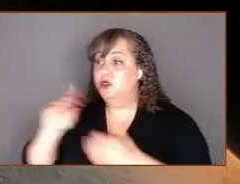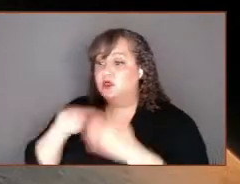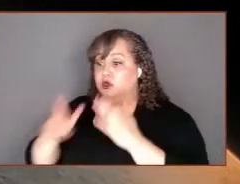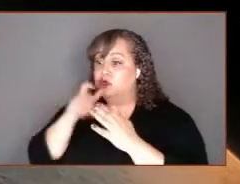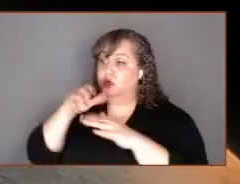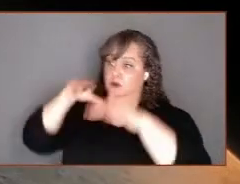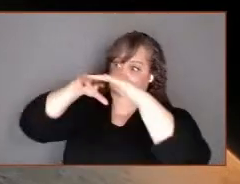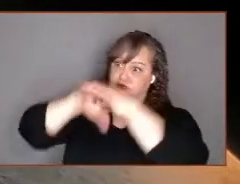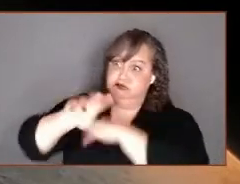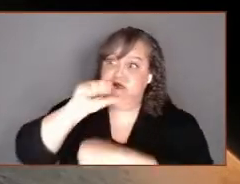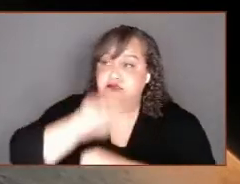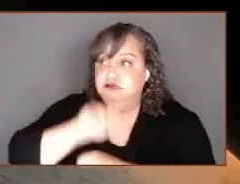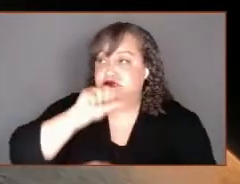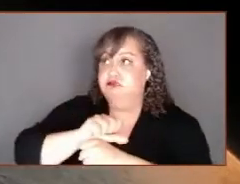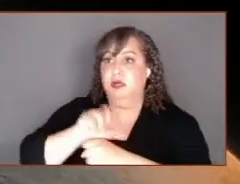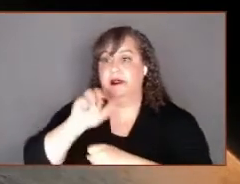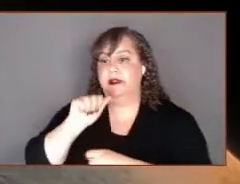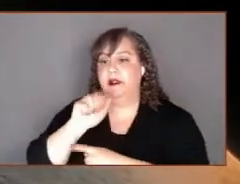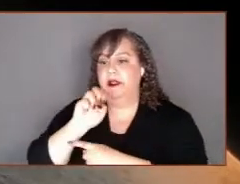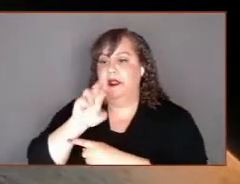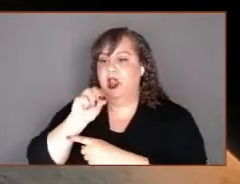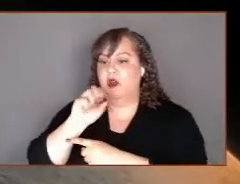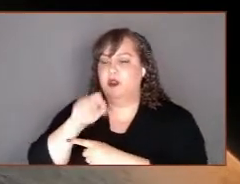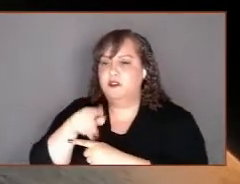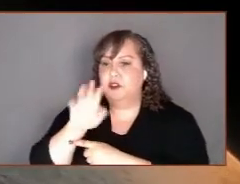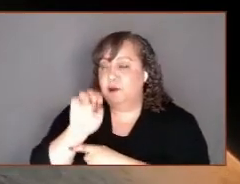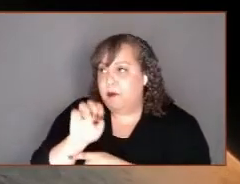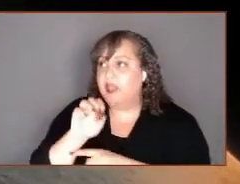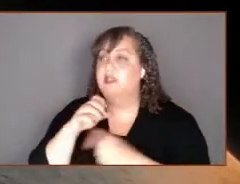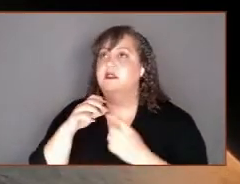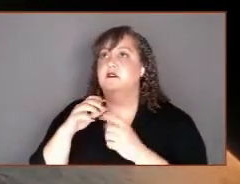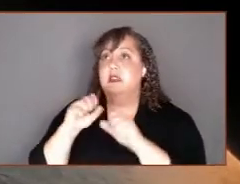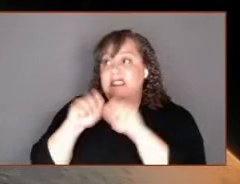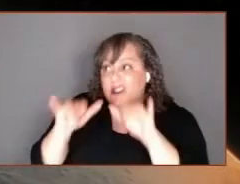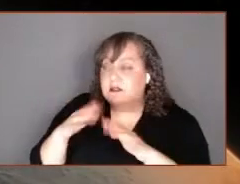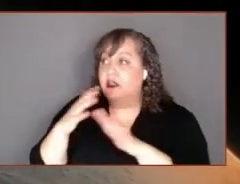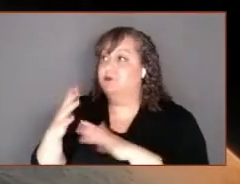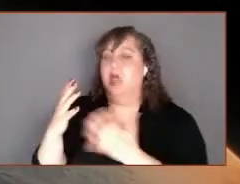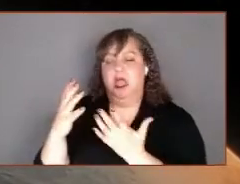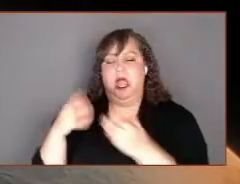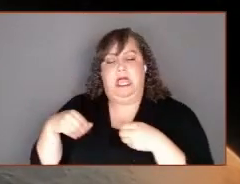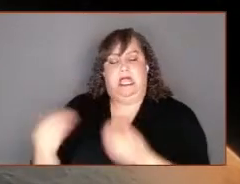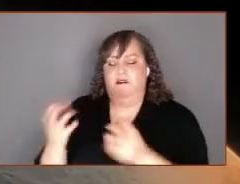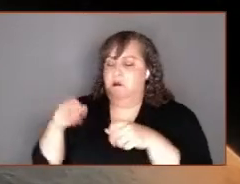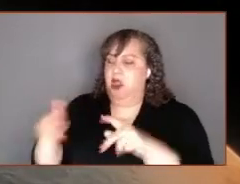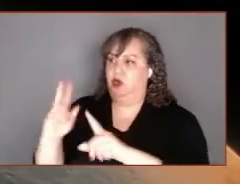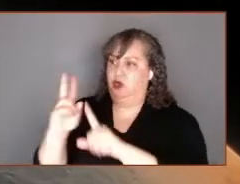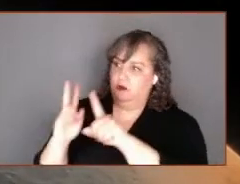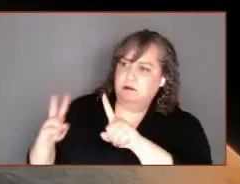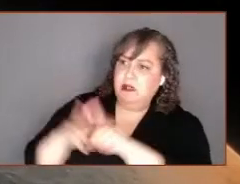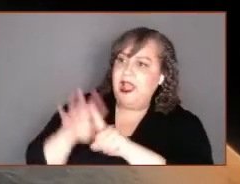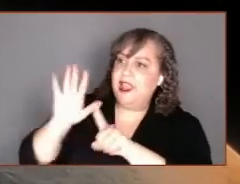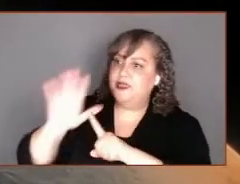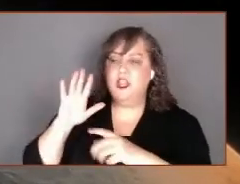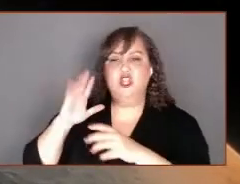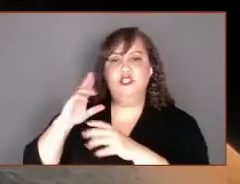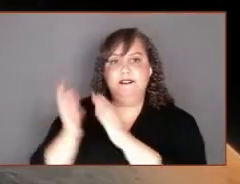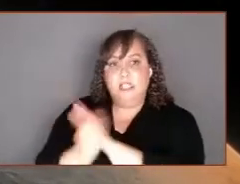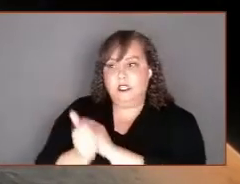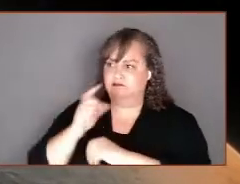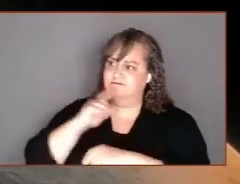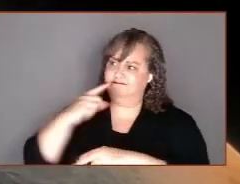exploration systems, it gives them the opportunity to apply their skills in a very hands-on way. It helps, it's a very